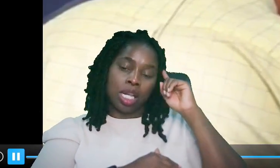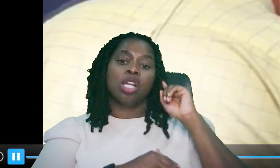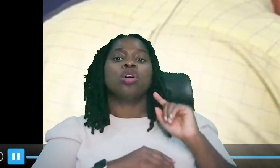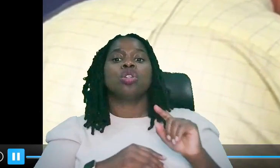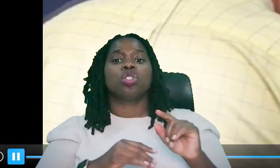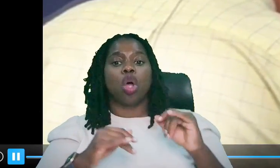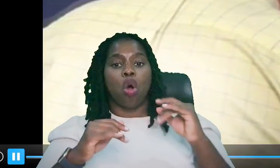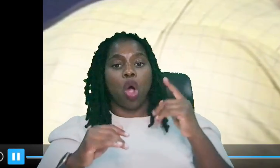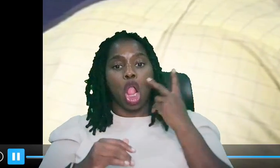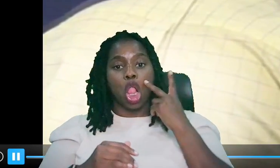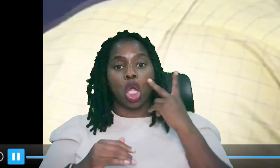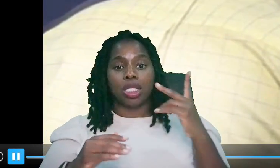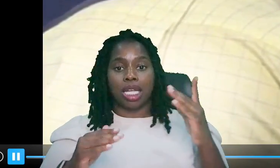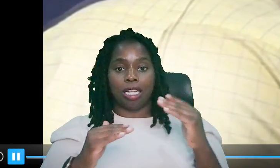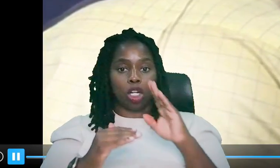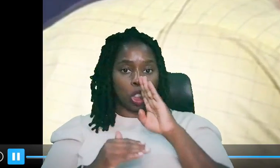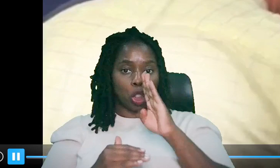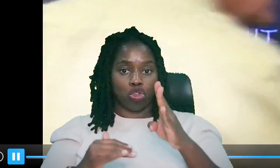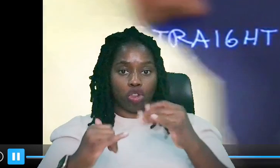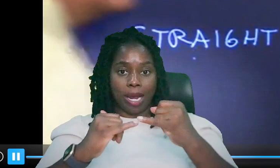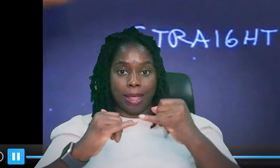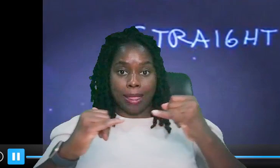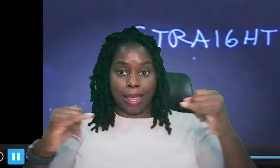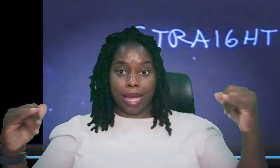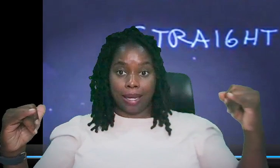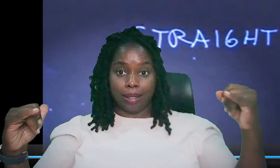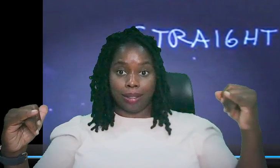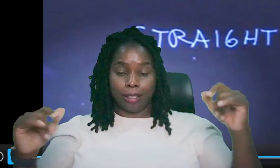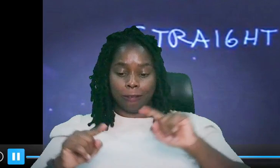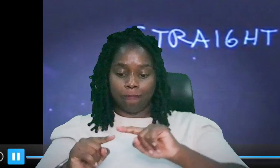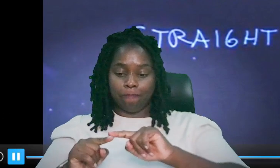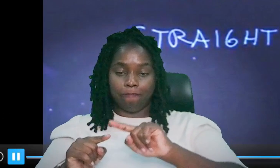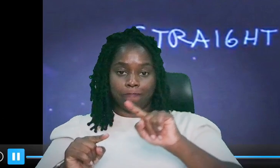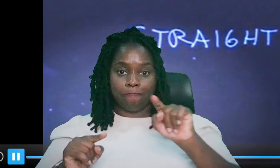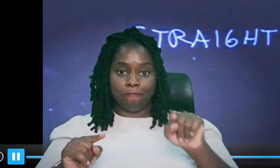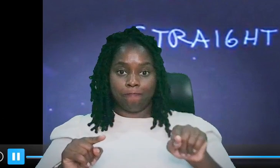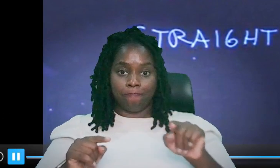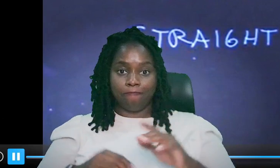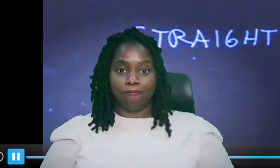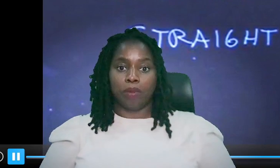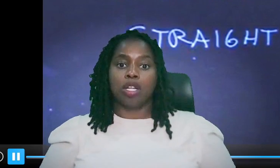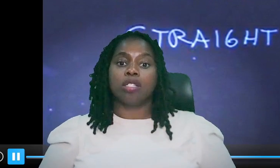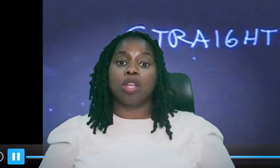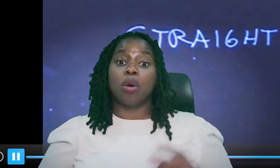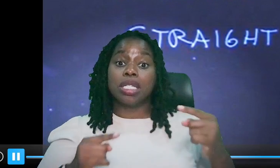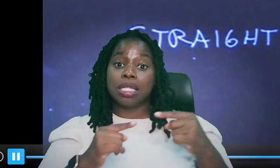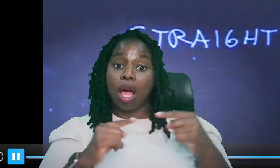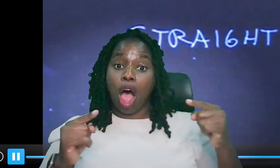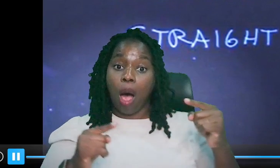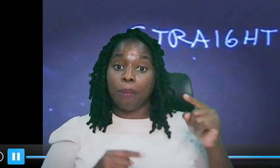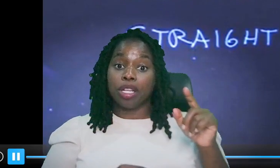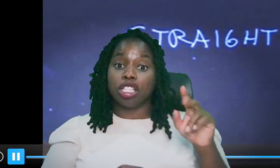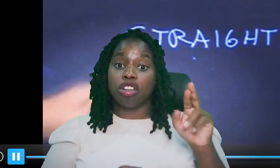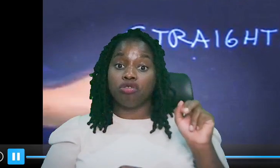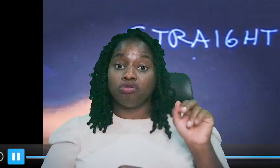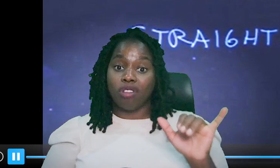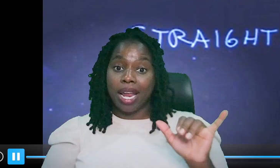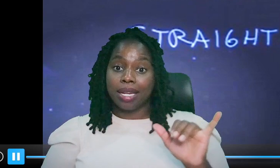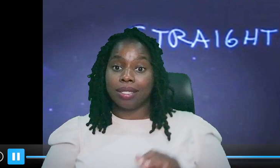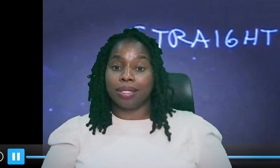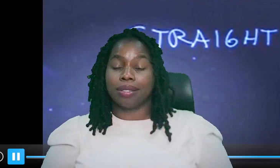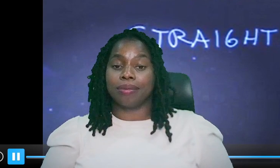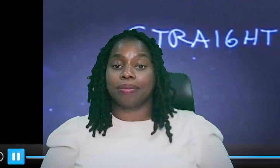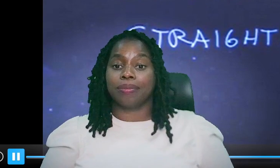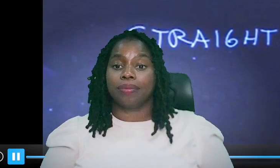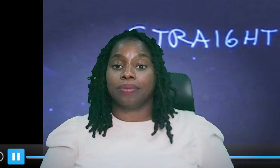the other side of the angle are just opposite rays. So that's a 180-degree angle, or what